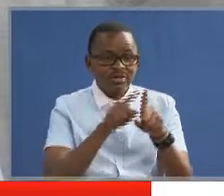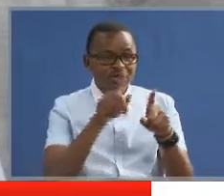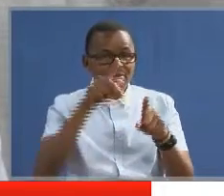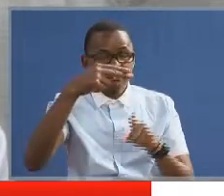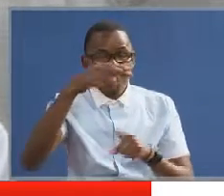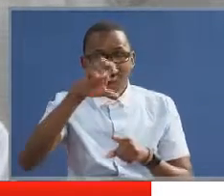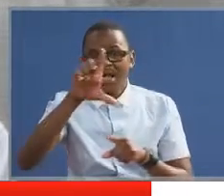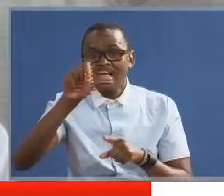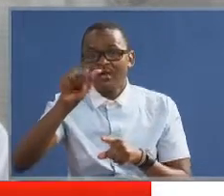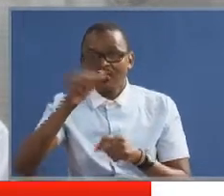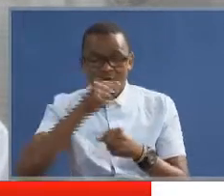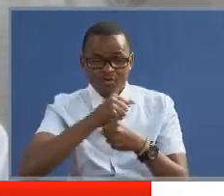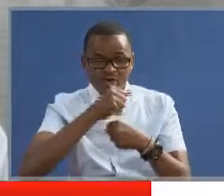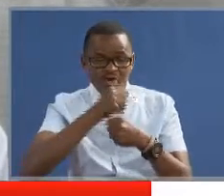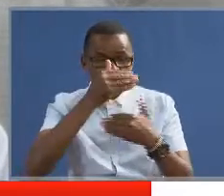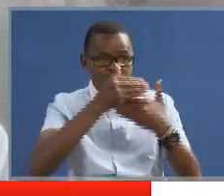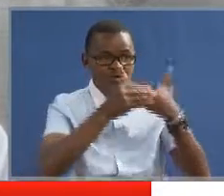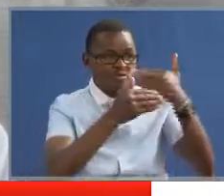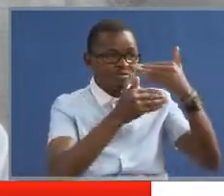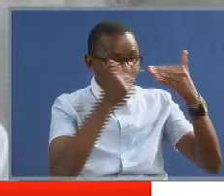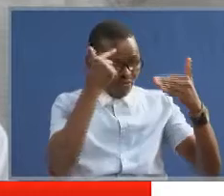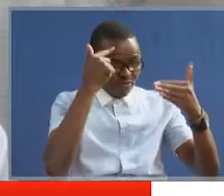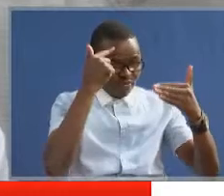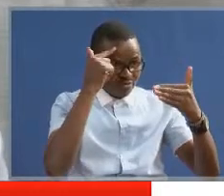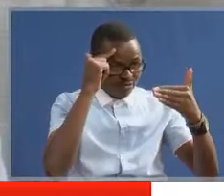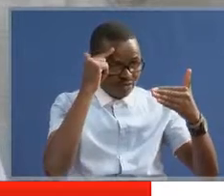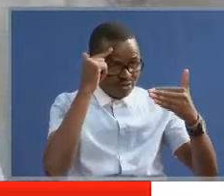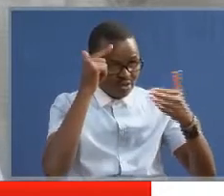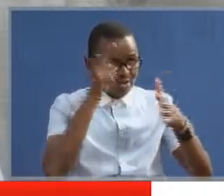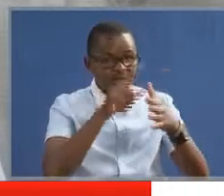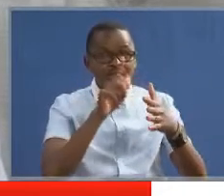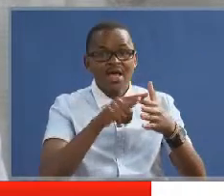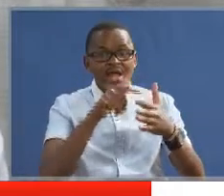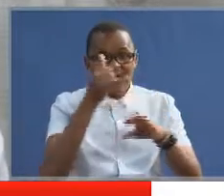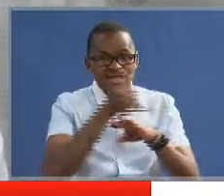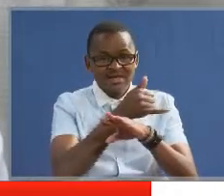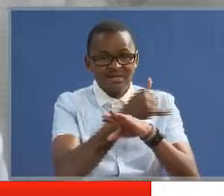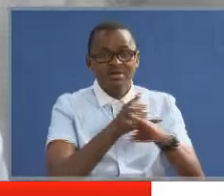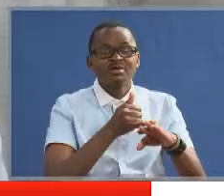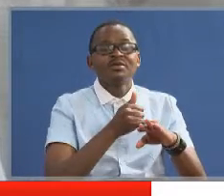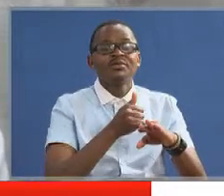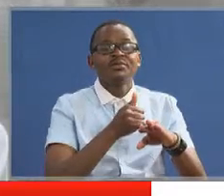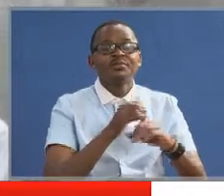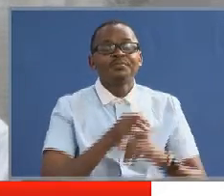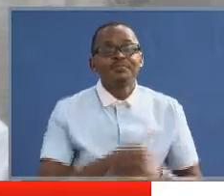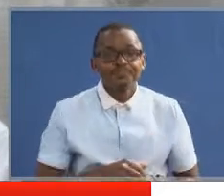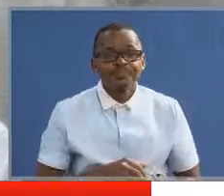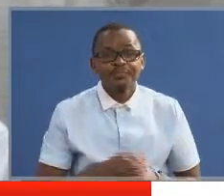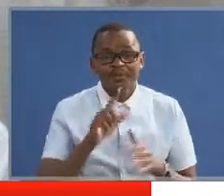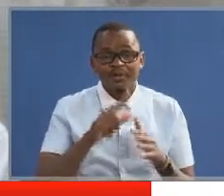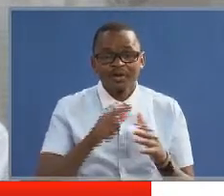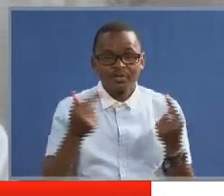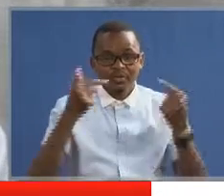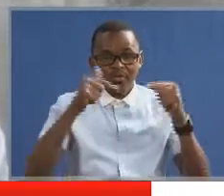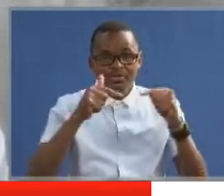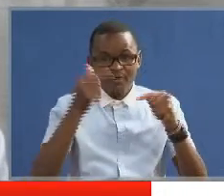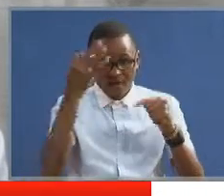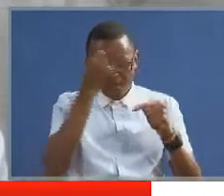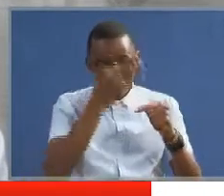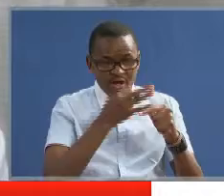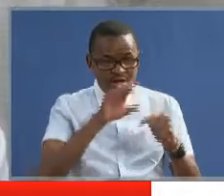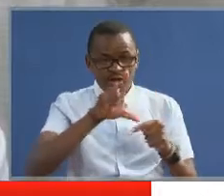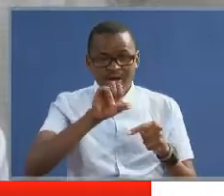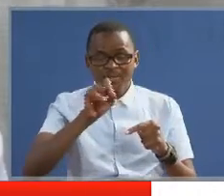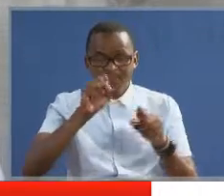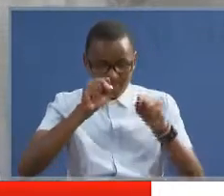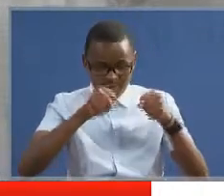fillers. We do reconstruction for eyelid surgery, blepharoplasty. Then you come to do facelift,